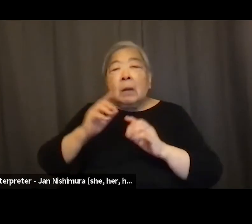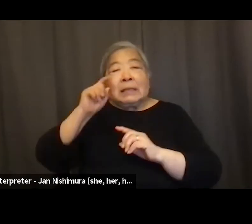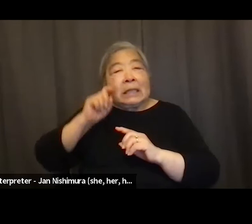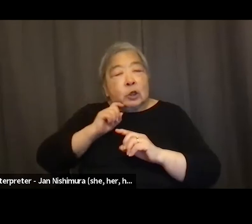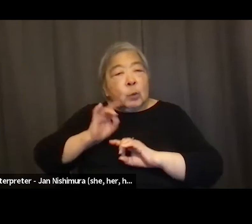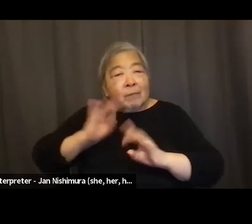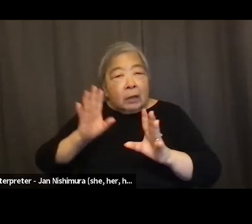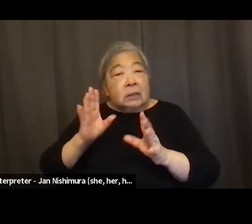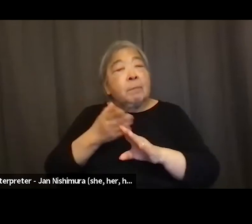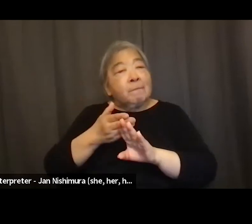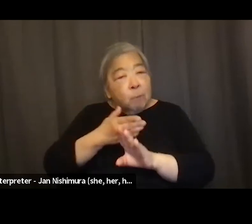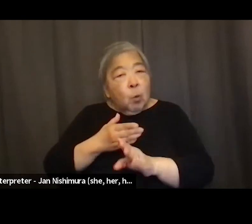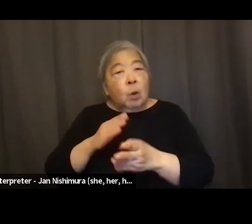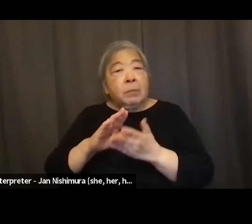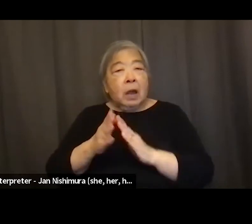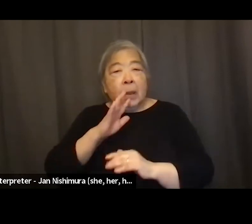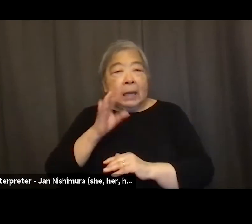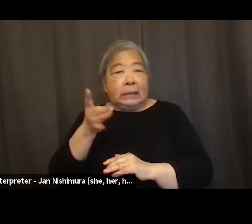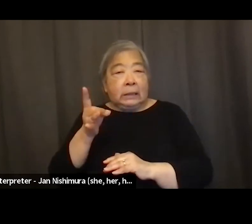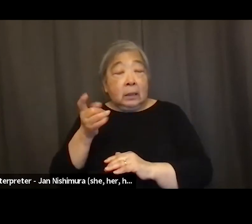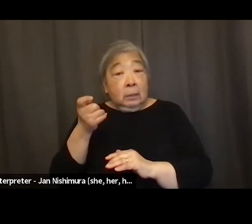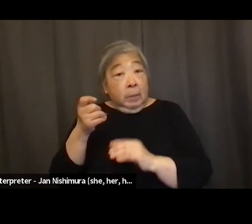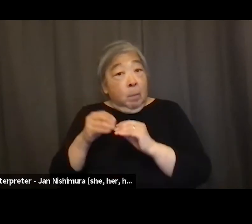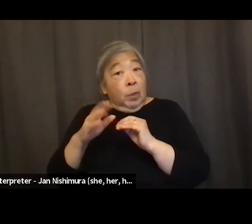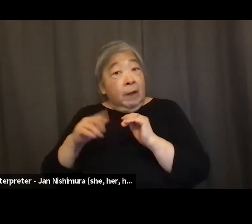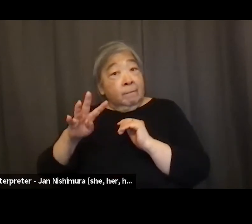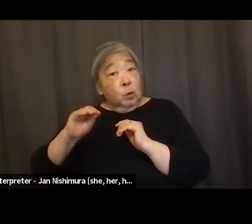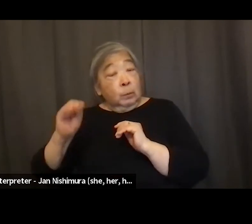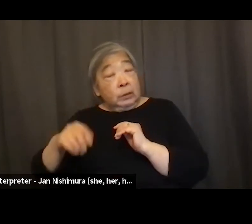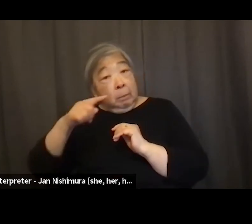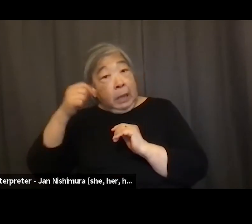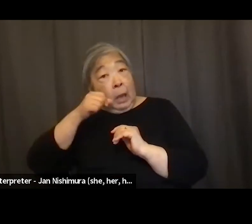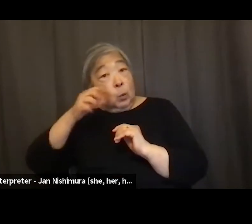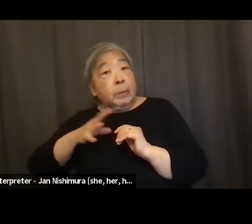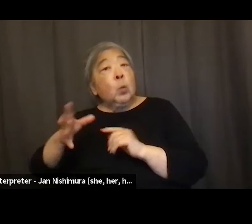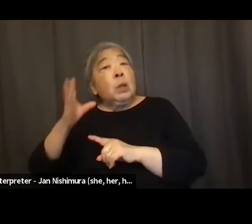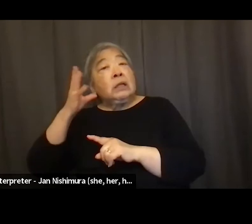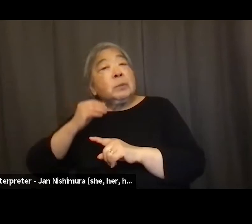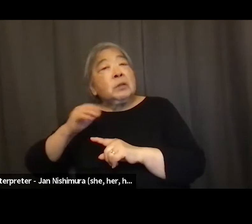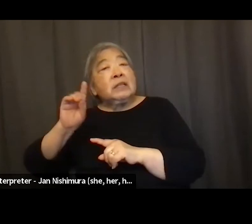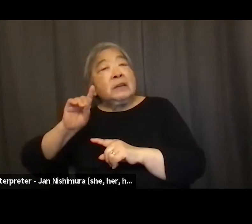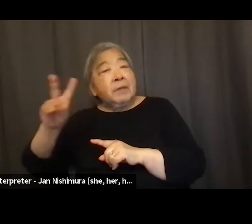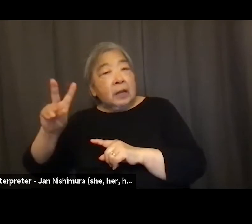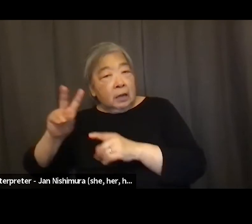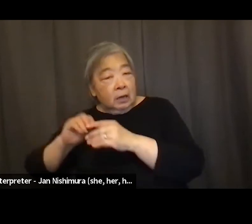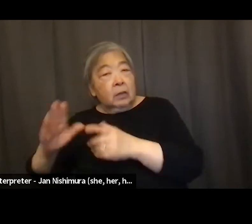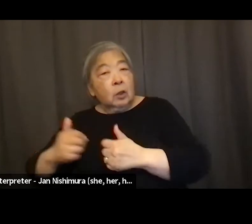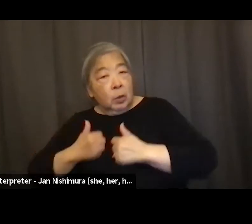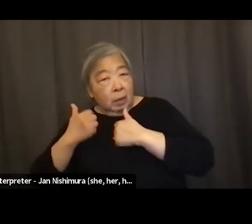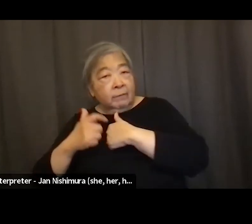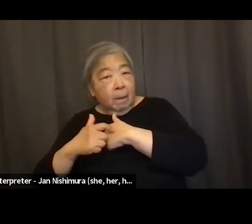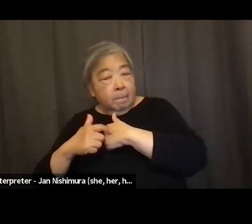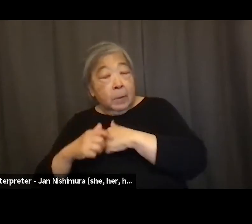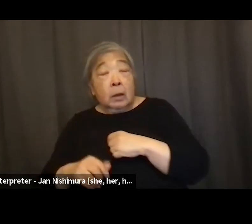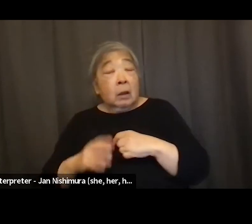turning 18. Slightly more than 40% of Black women will experience domestic violence in their lifetime. The